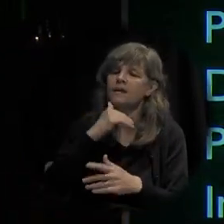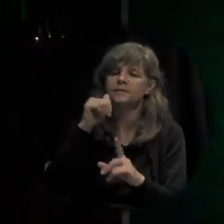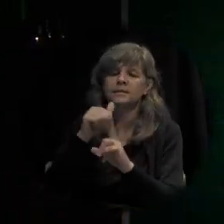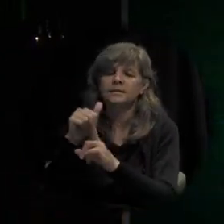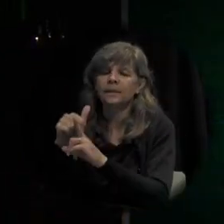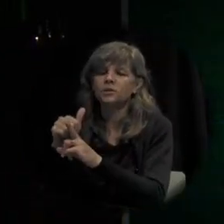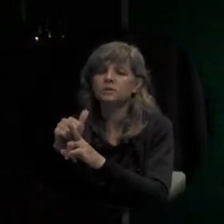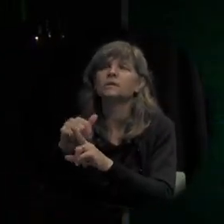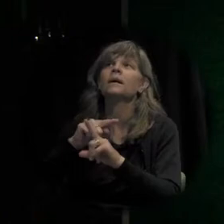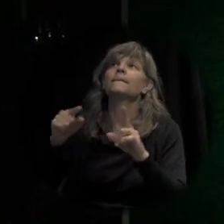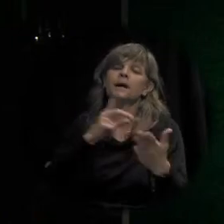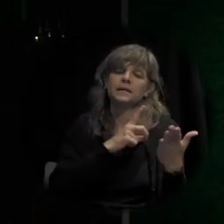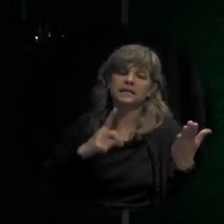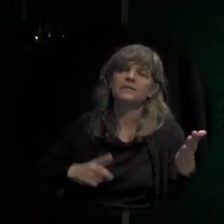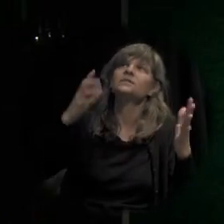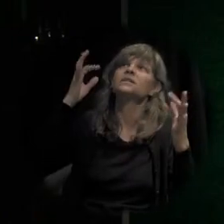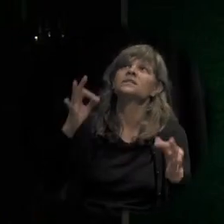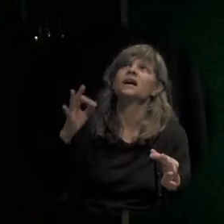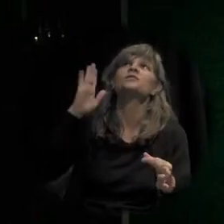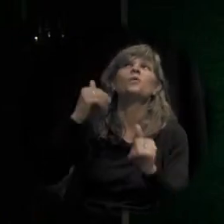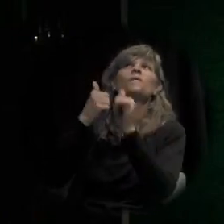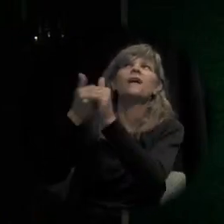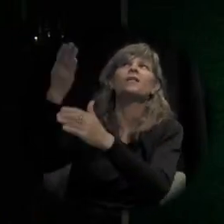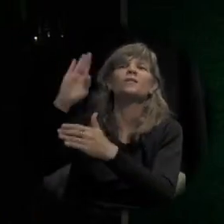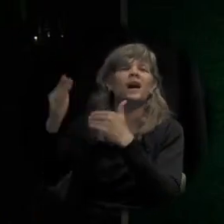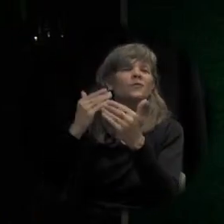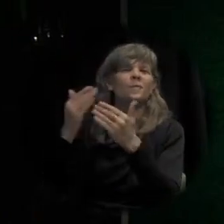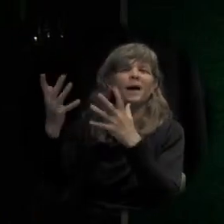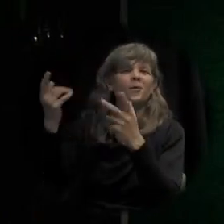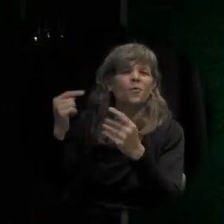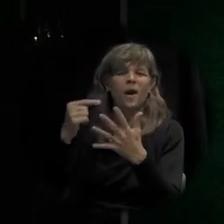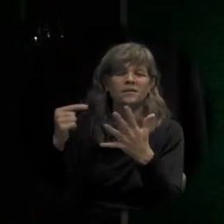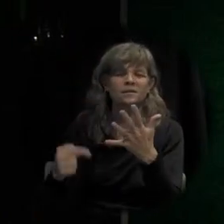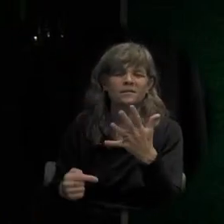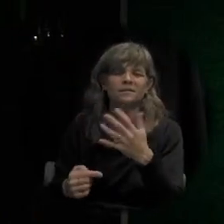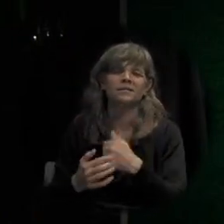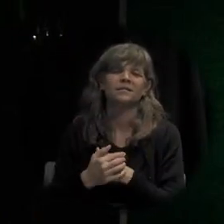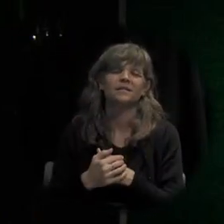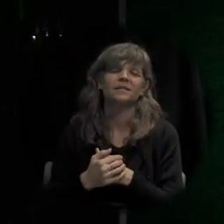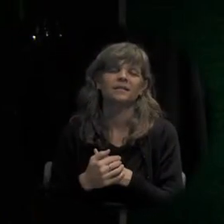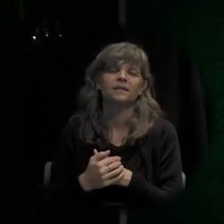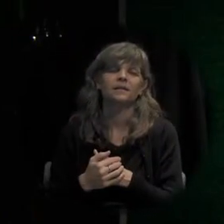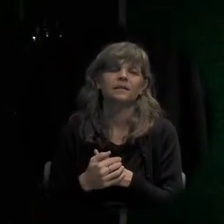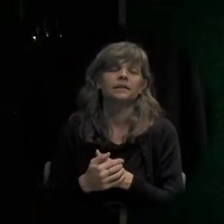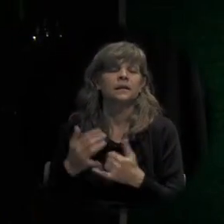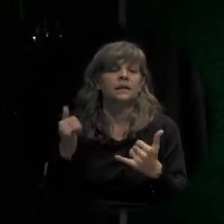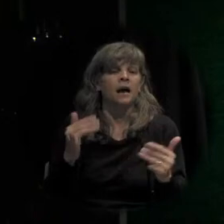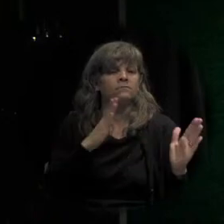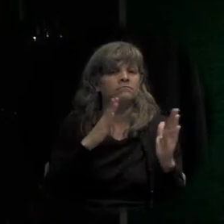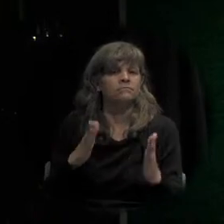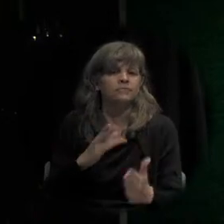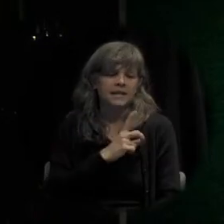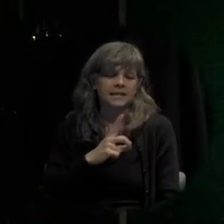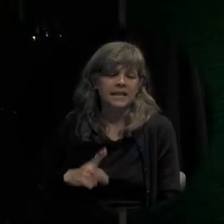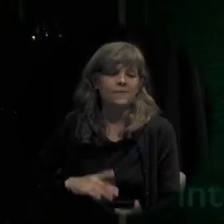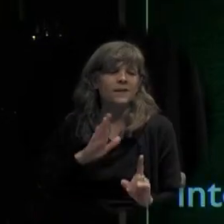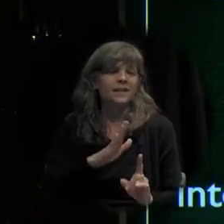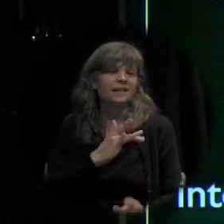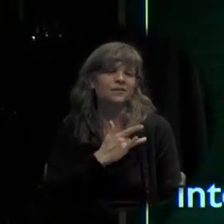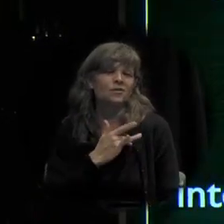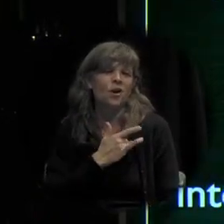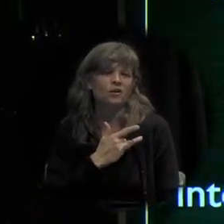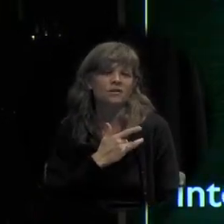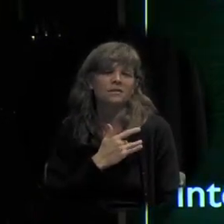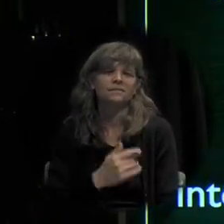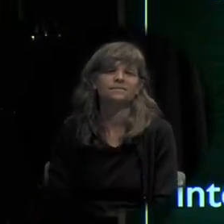We want to take a look at David's heart. So let's go back to his response to Abishai. There's a lot of things going on there, but I'd like to just look at a few of